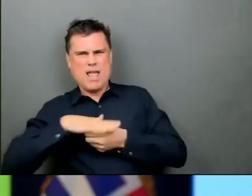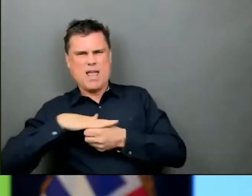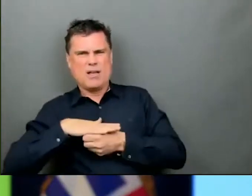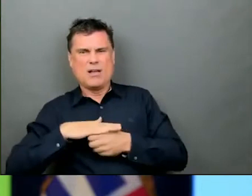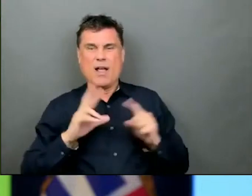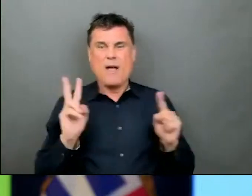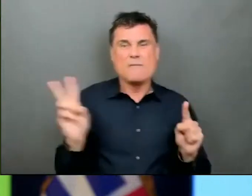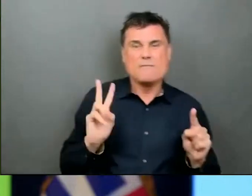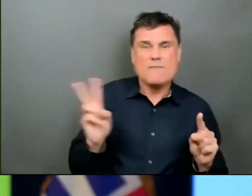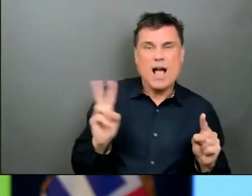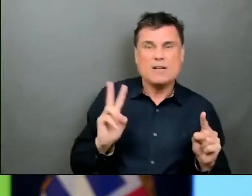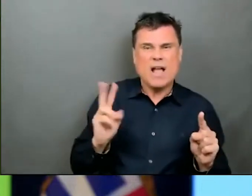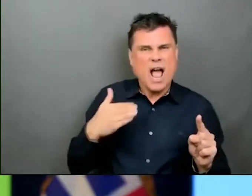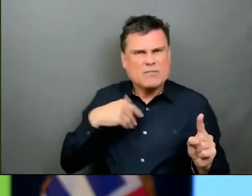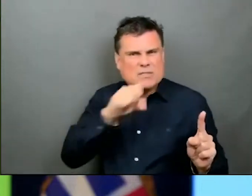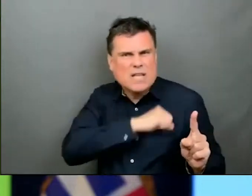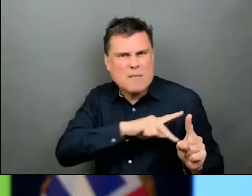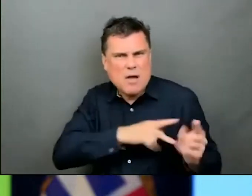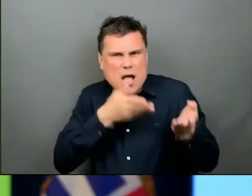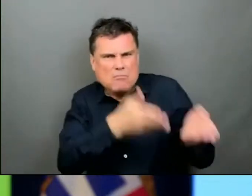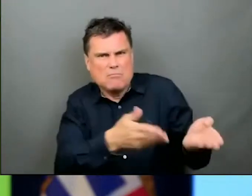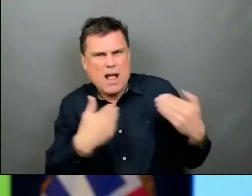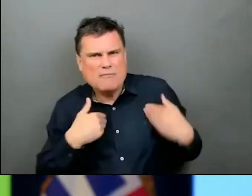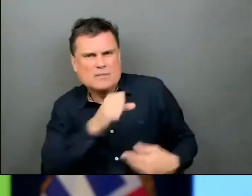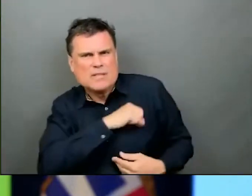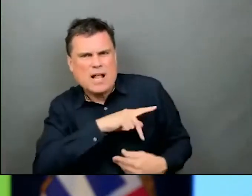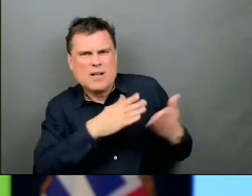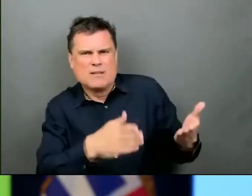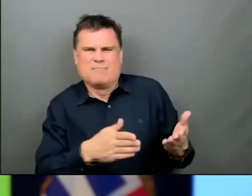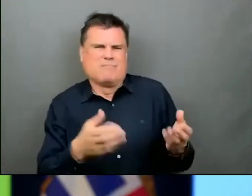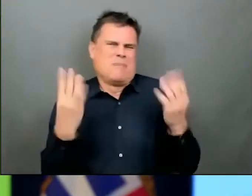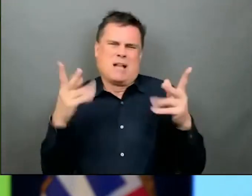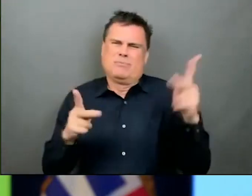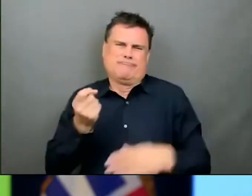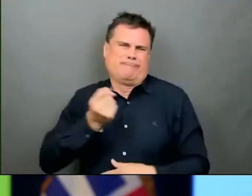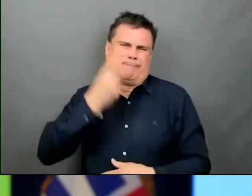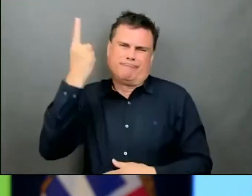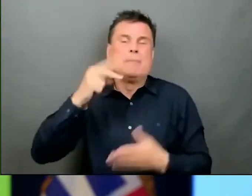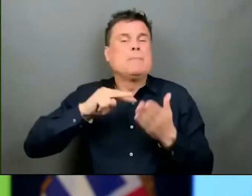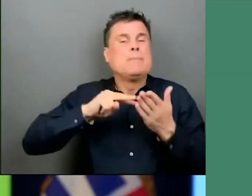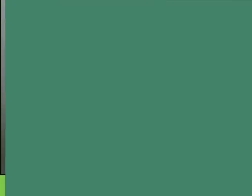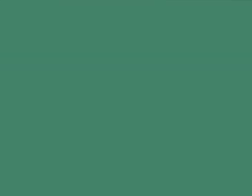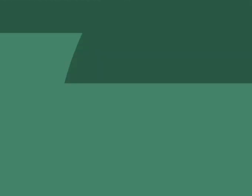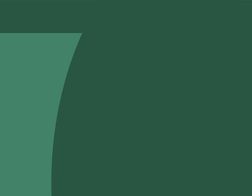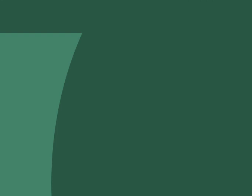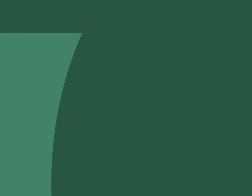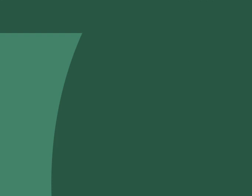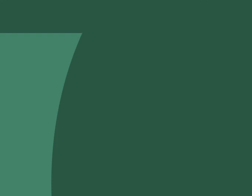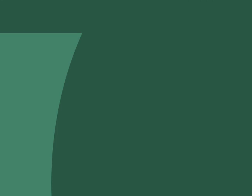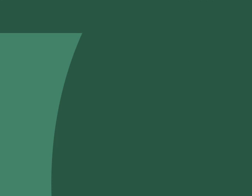Park. I think most people do understand what their local area means.